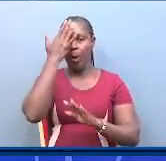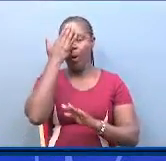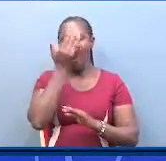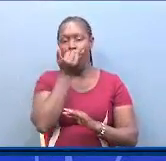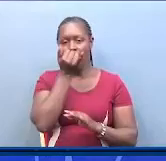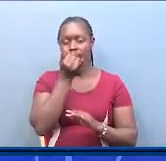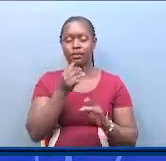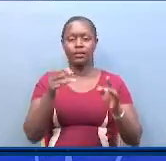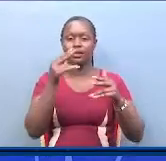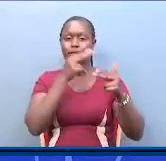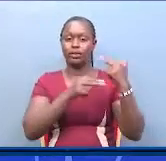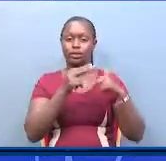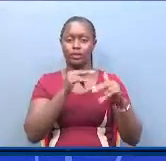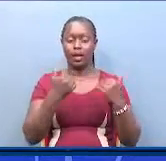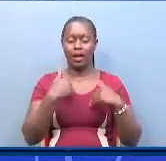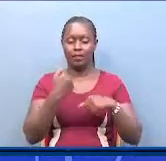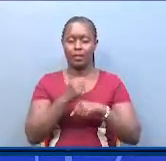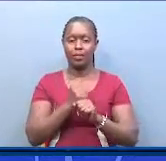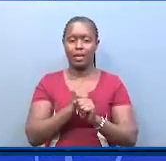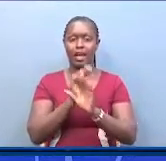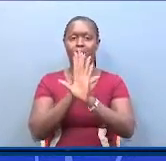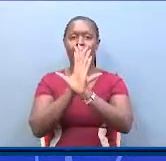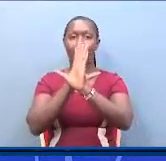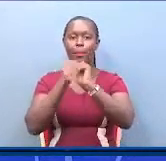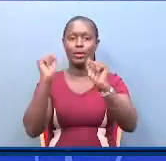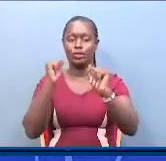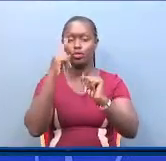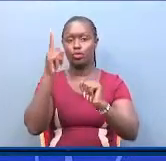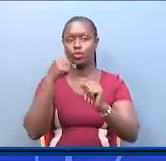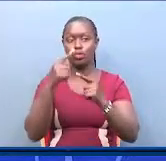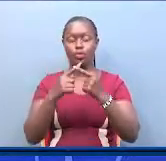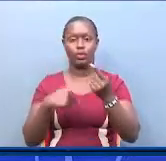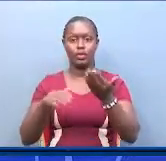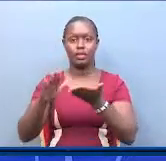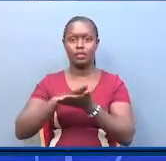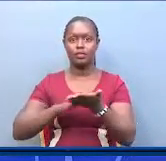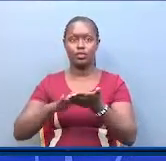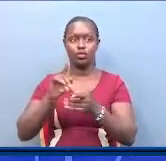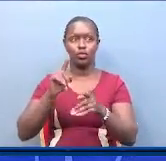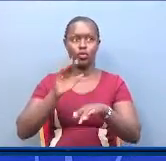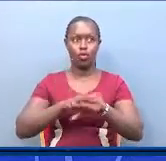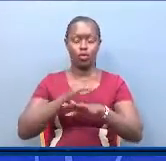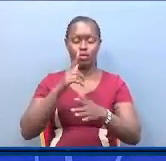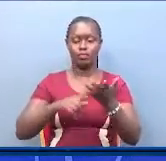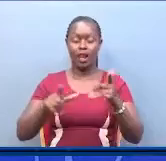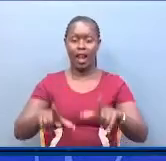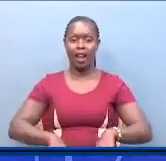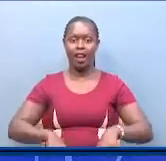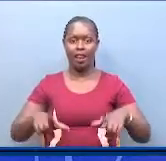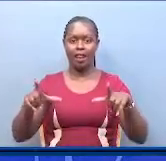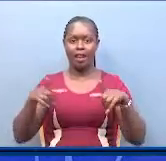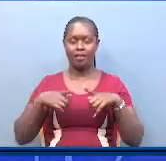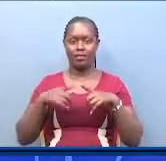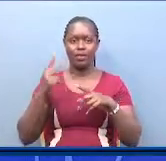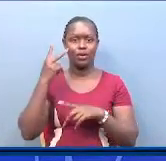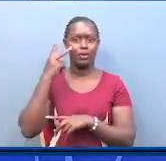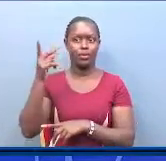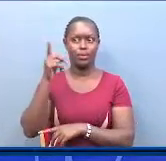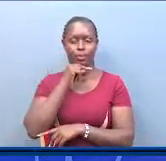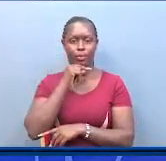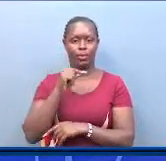Historically, they have set a precedence that is based on the platform of lies. You have seen that